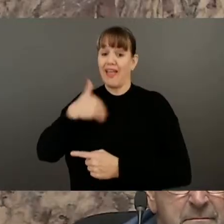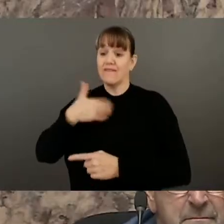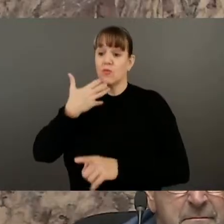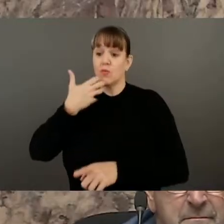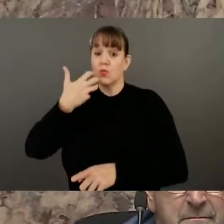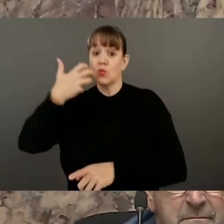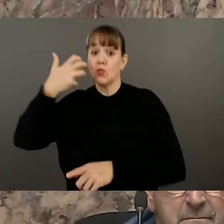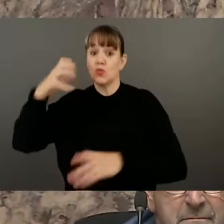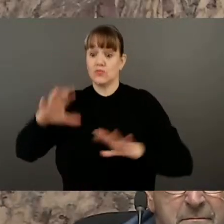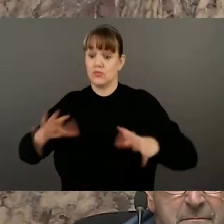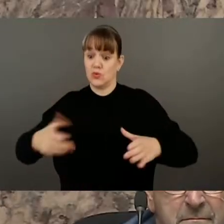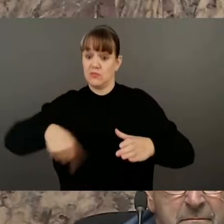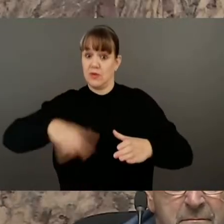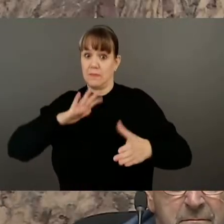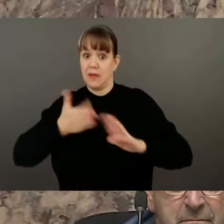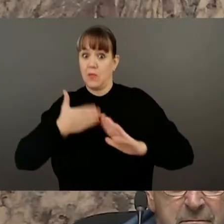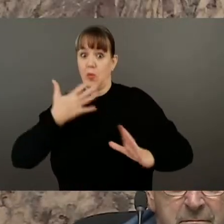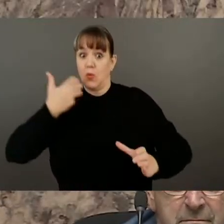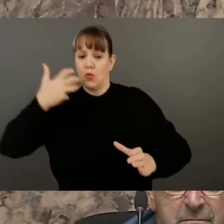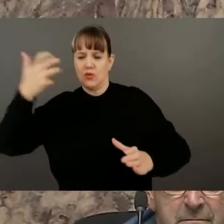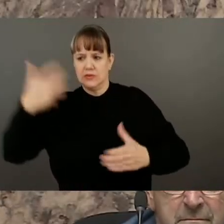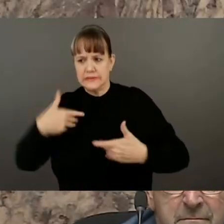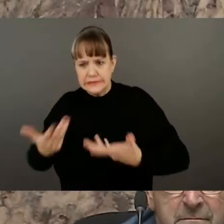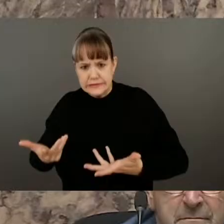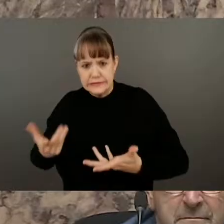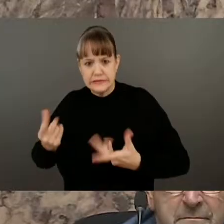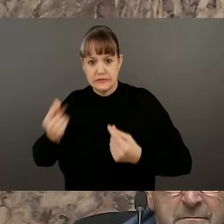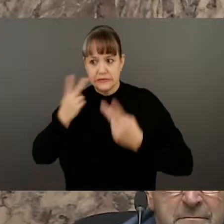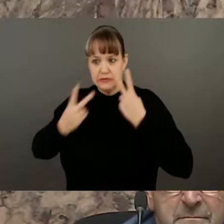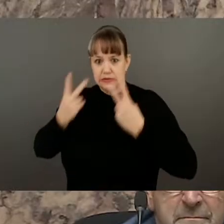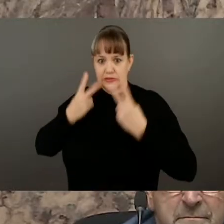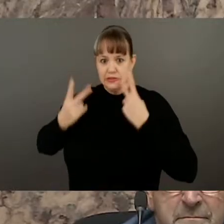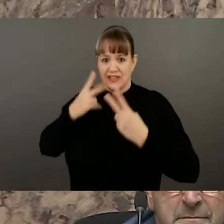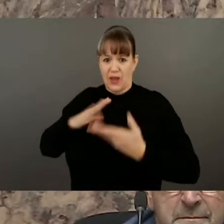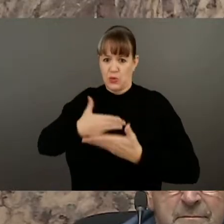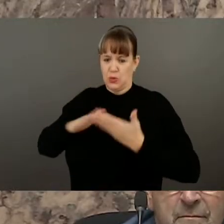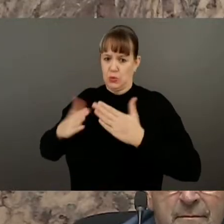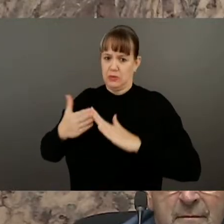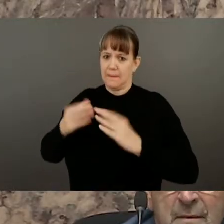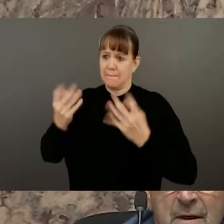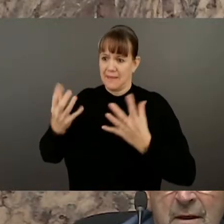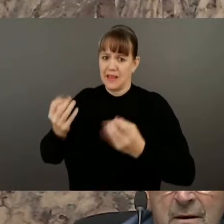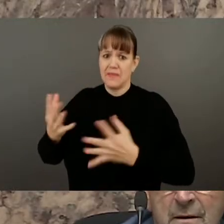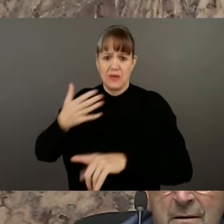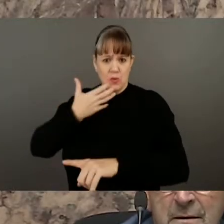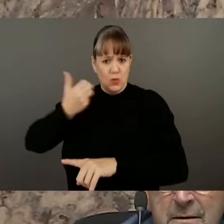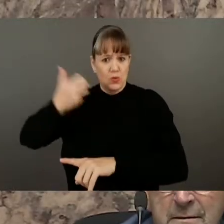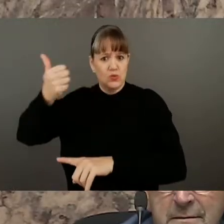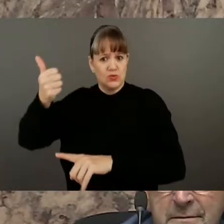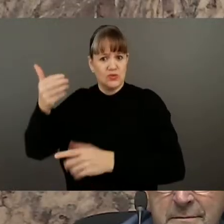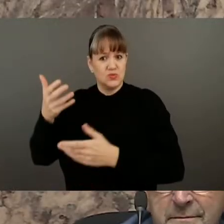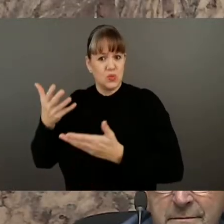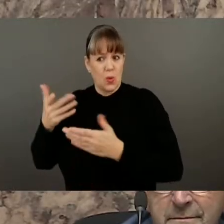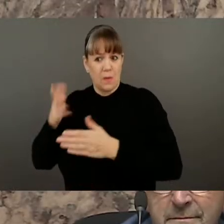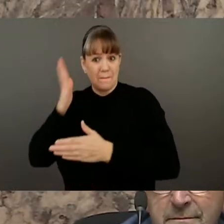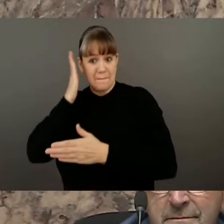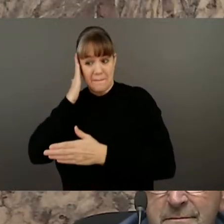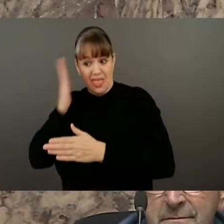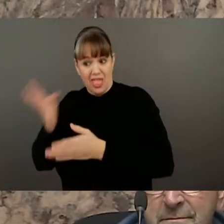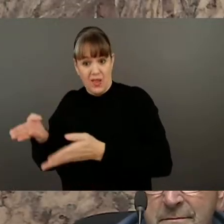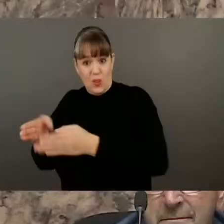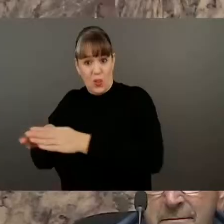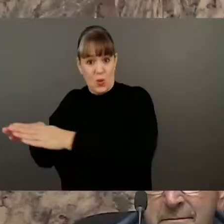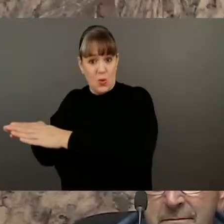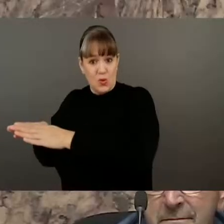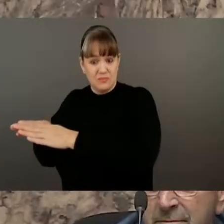well exceeded in the Comox Valley. When a hospice bed closes, a family loses a place to say goodbye. When local care is absorbed